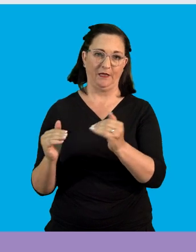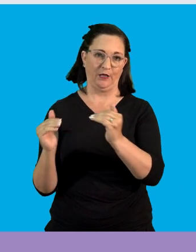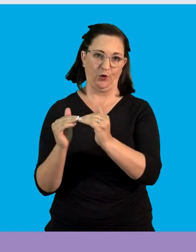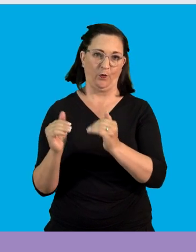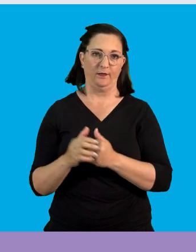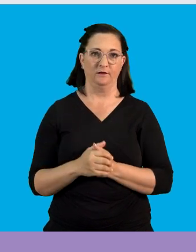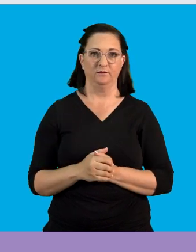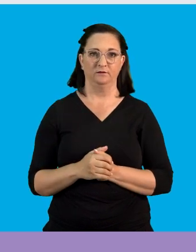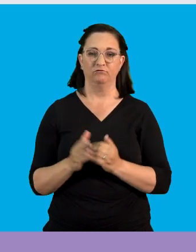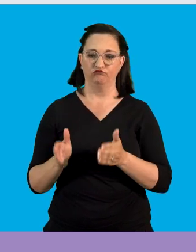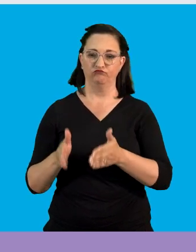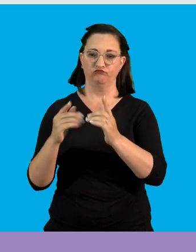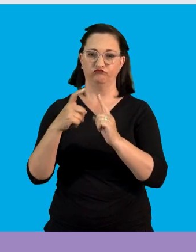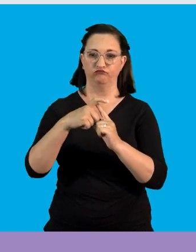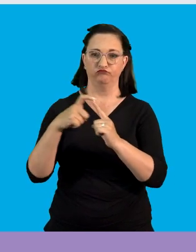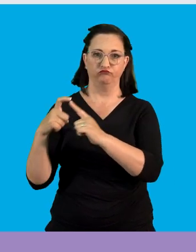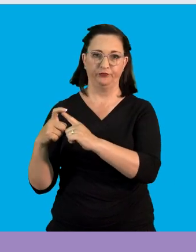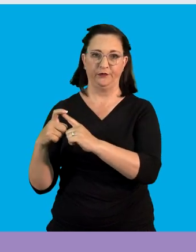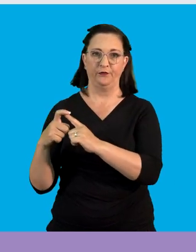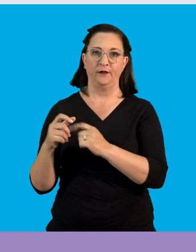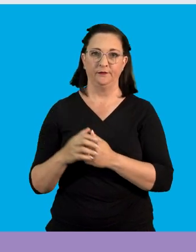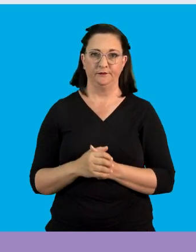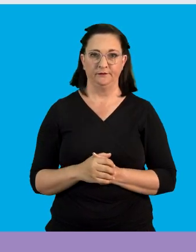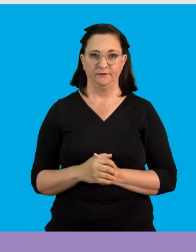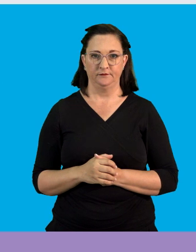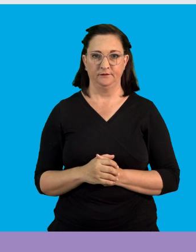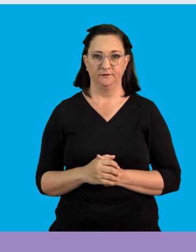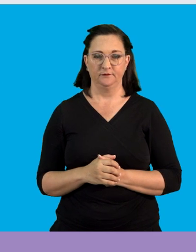are equal and parallel, so we can use